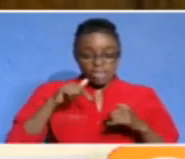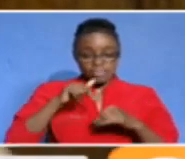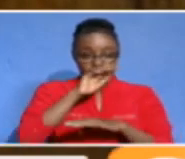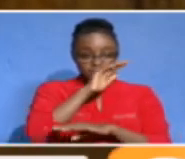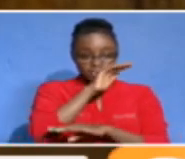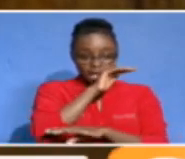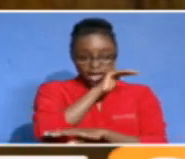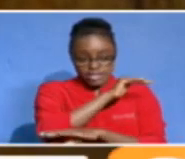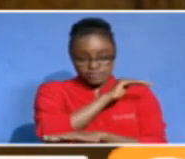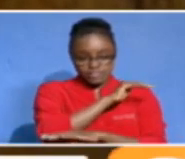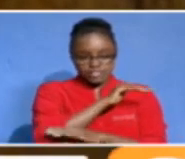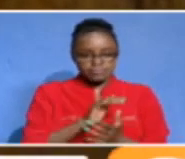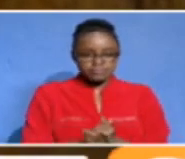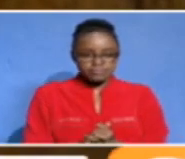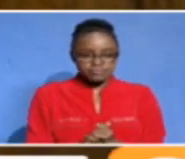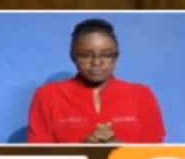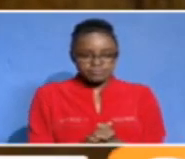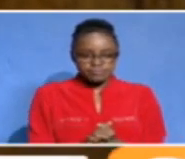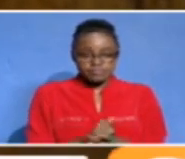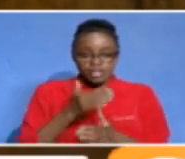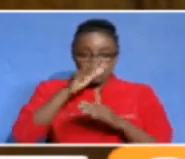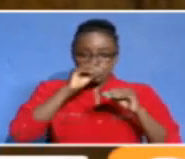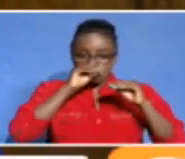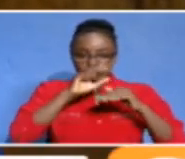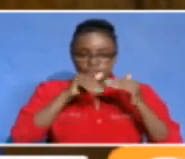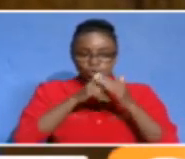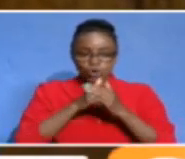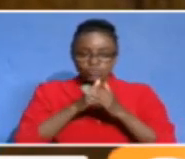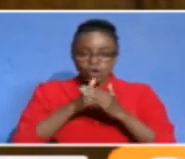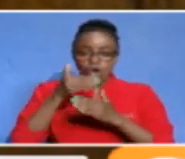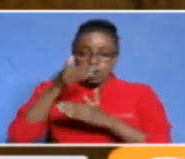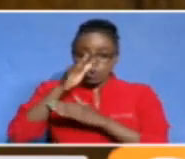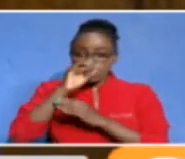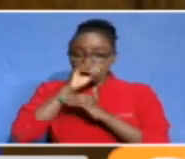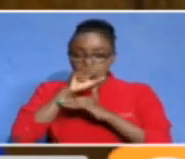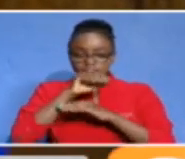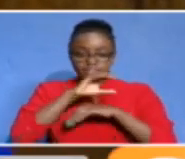God bless you all and God bless this country. Thank you very much.